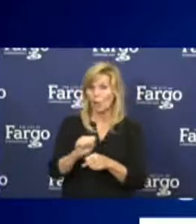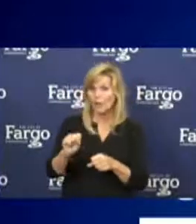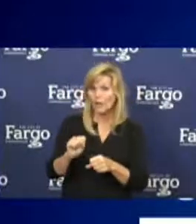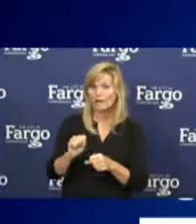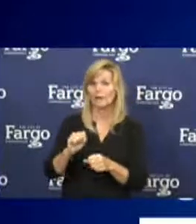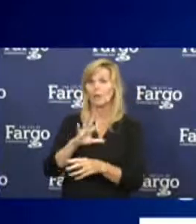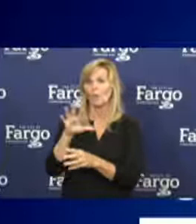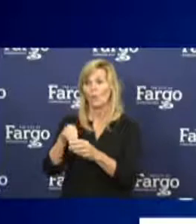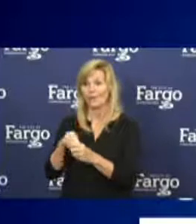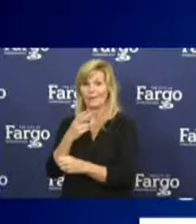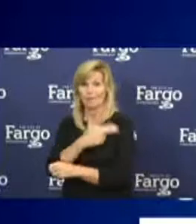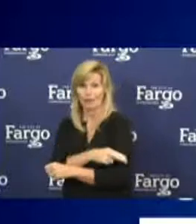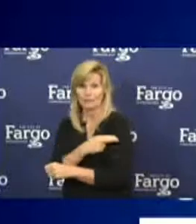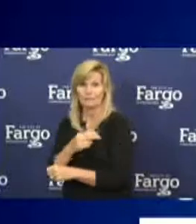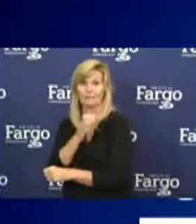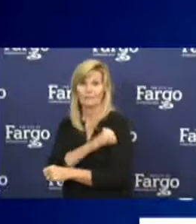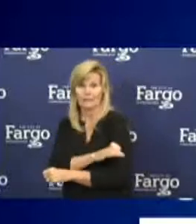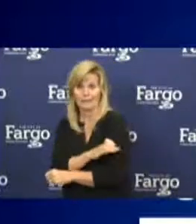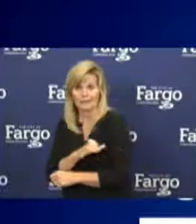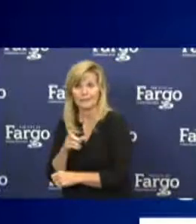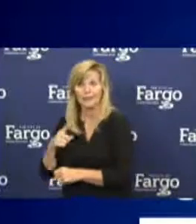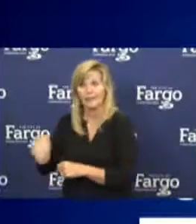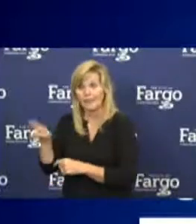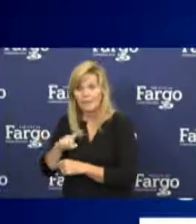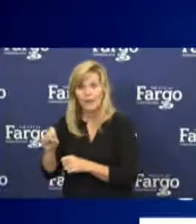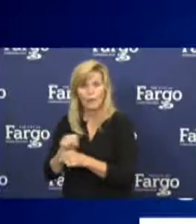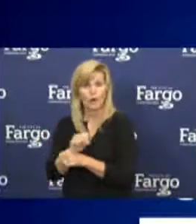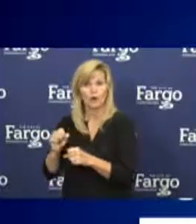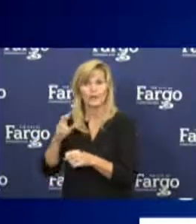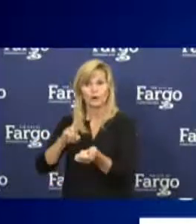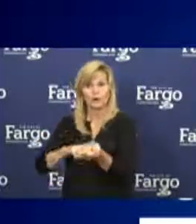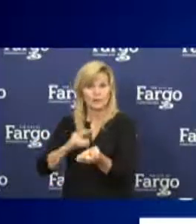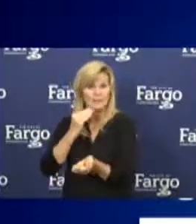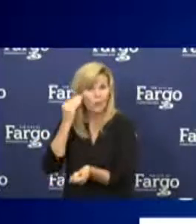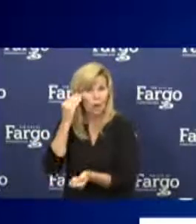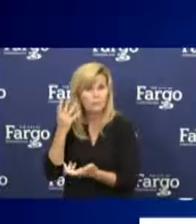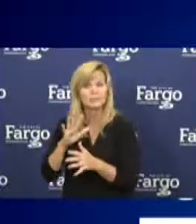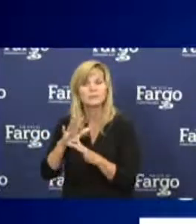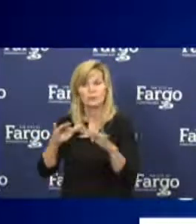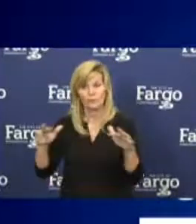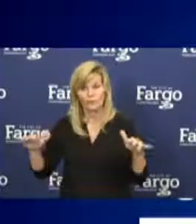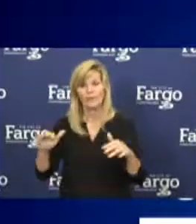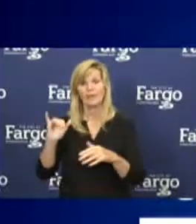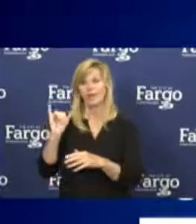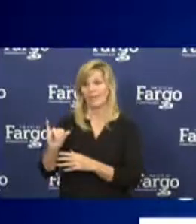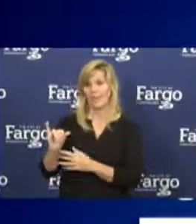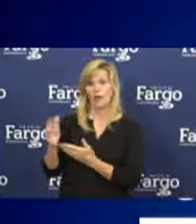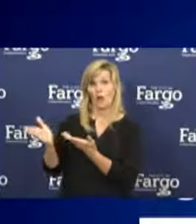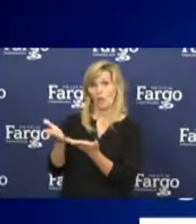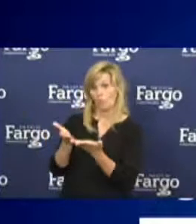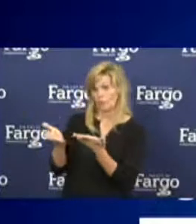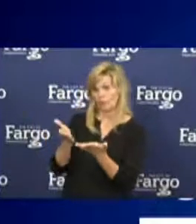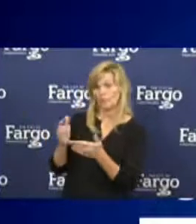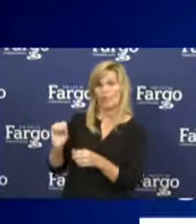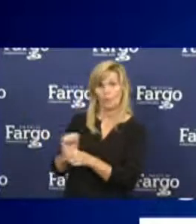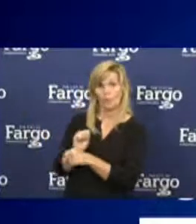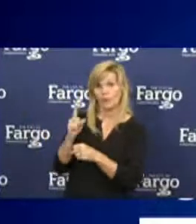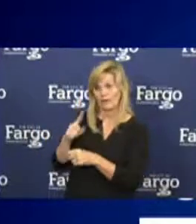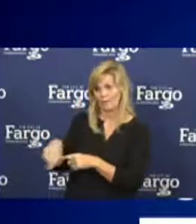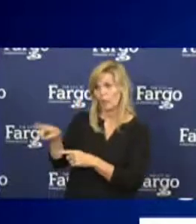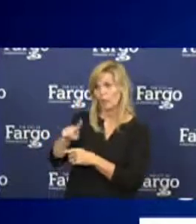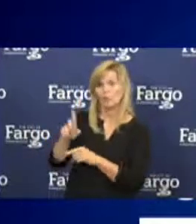healthcare settings, that's working in our long-term care facilities, that may be serving our vulnerable population, whether it's